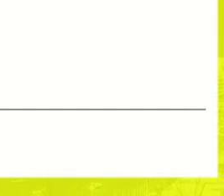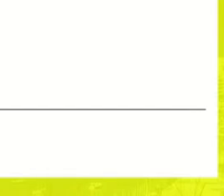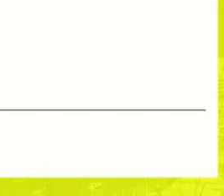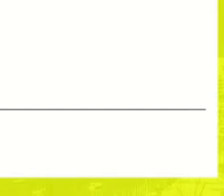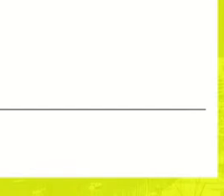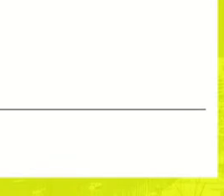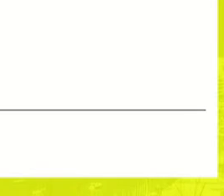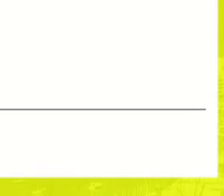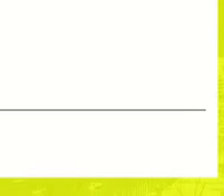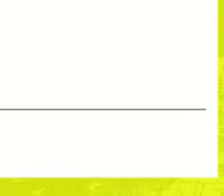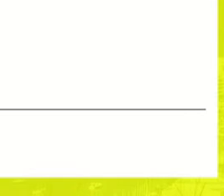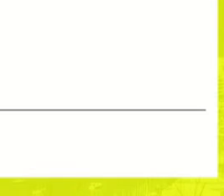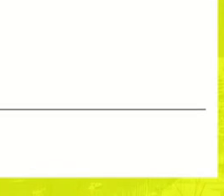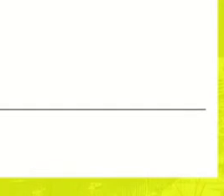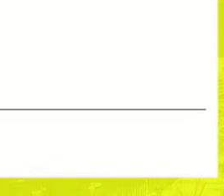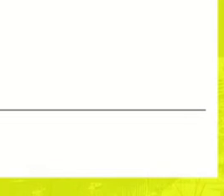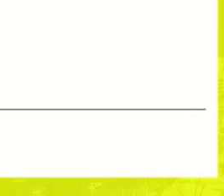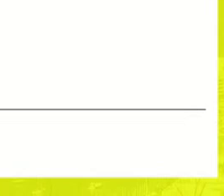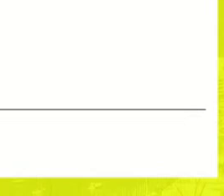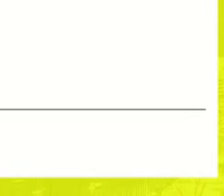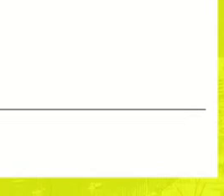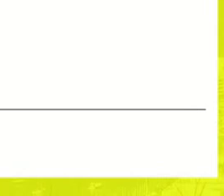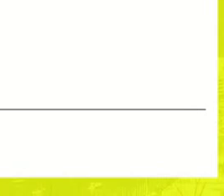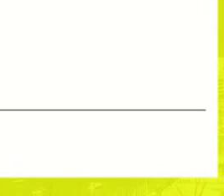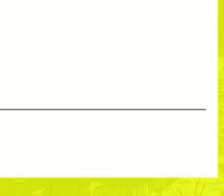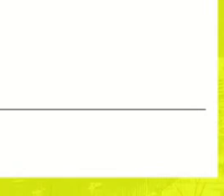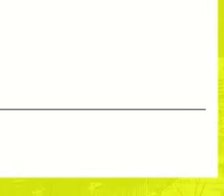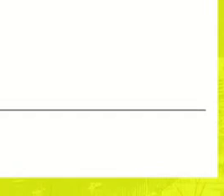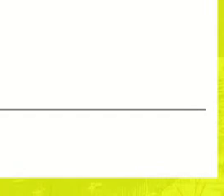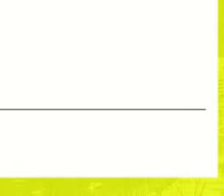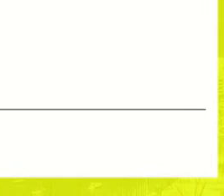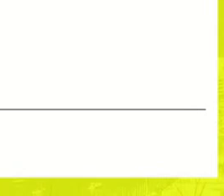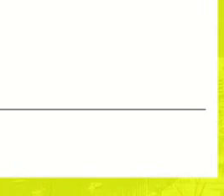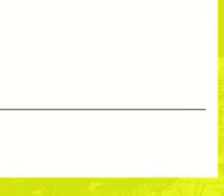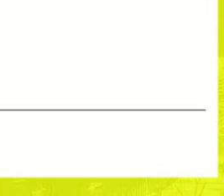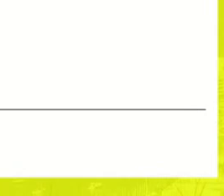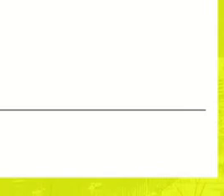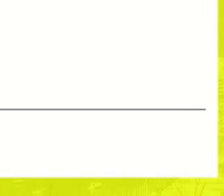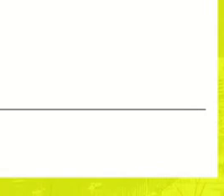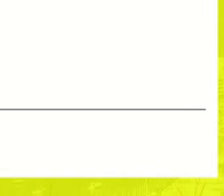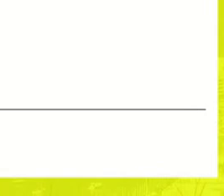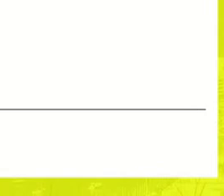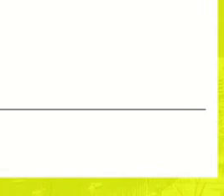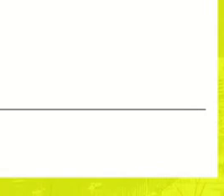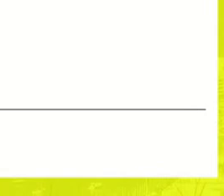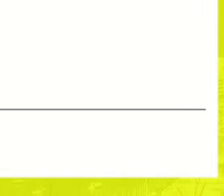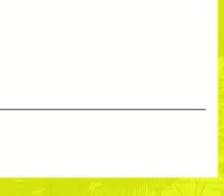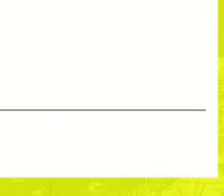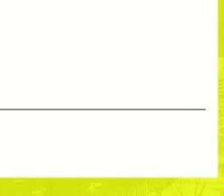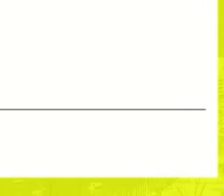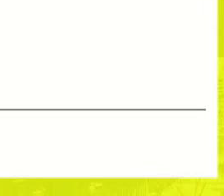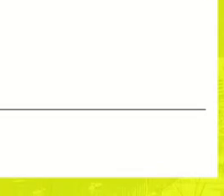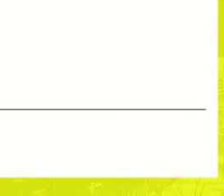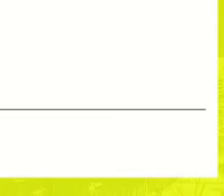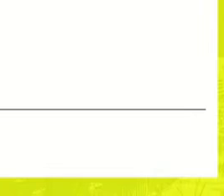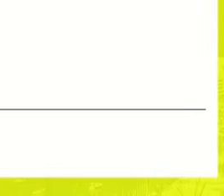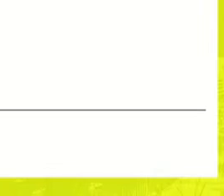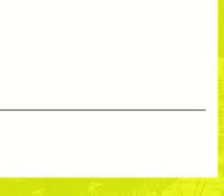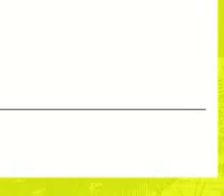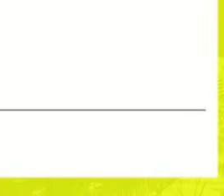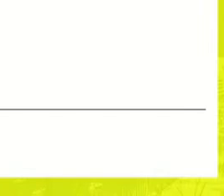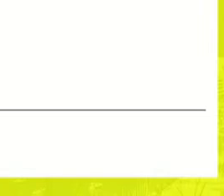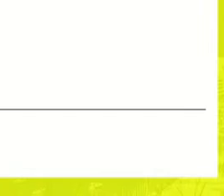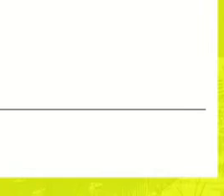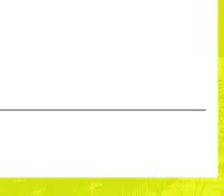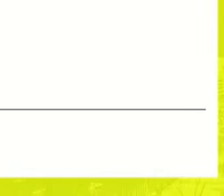of inlet outlets uh comments things that create comments generated